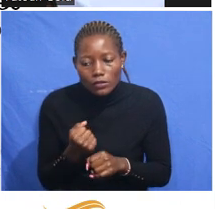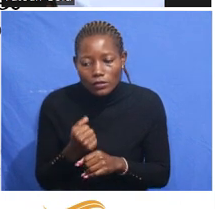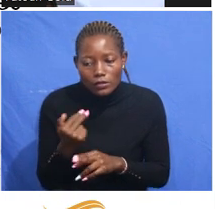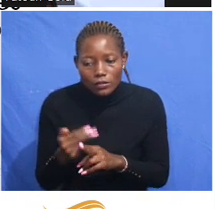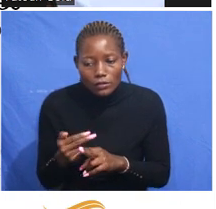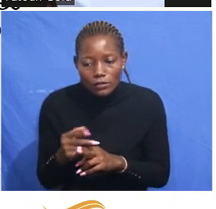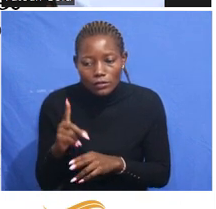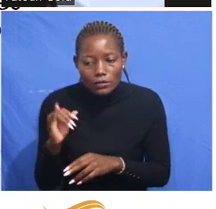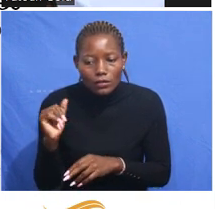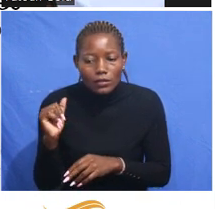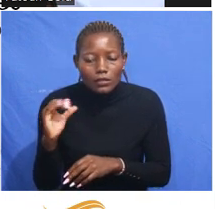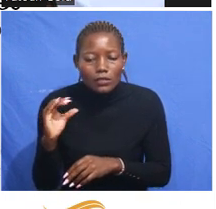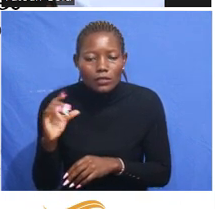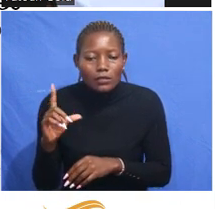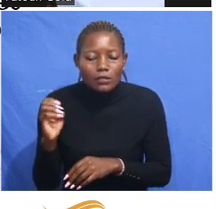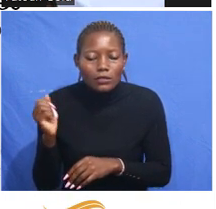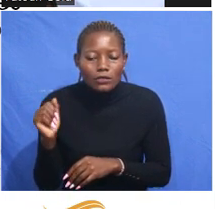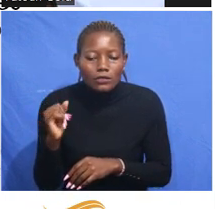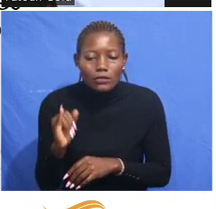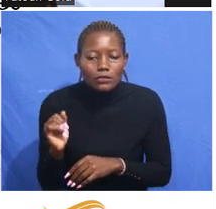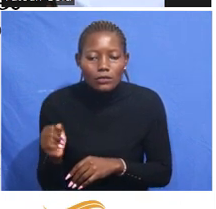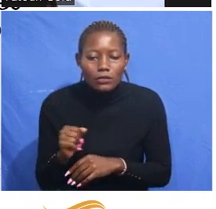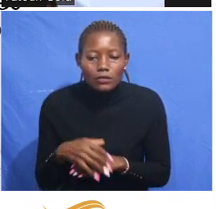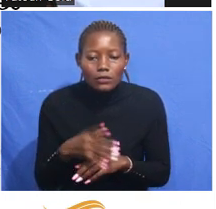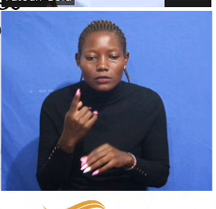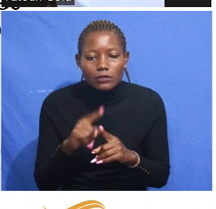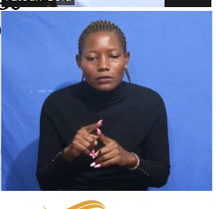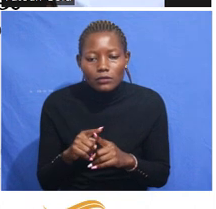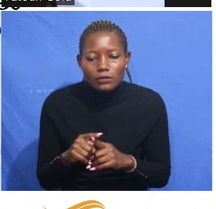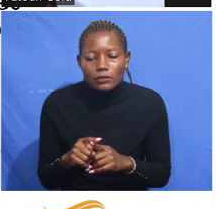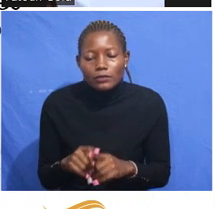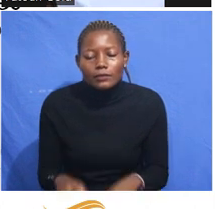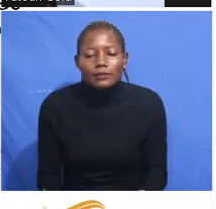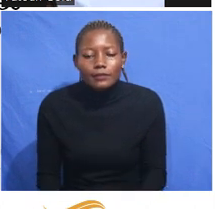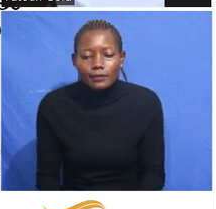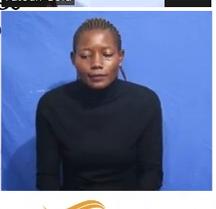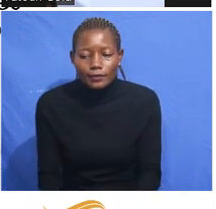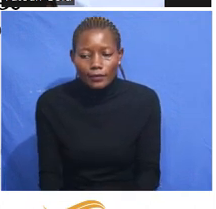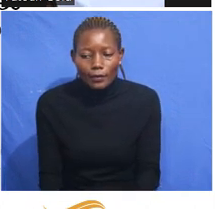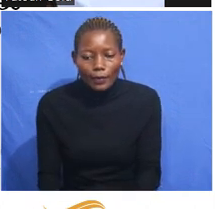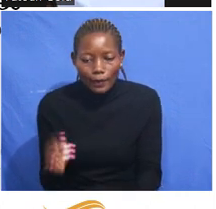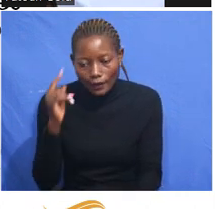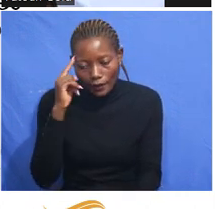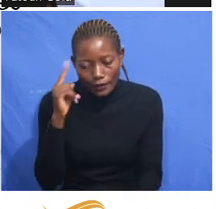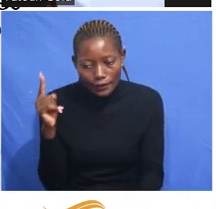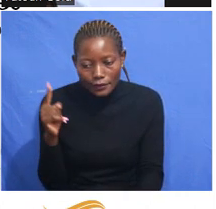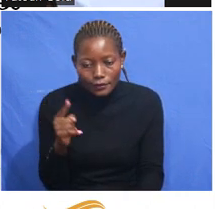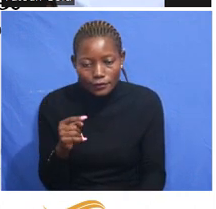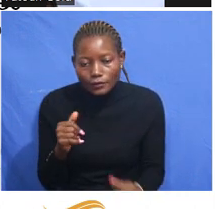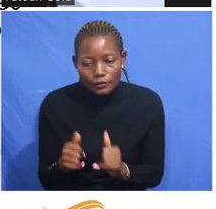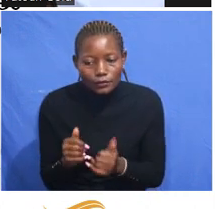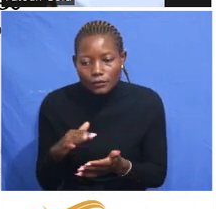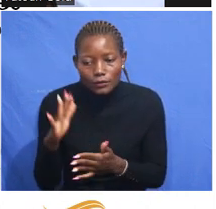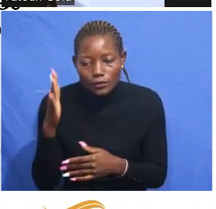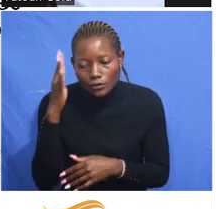called diarthrosis, but structurally they are called synovial or synovial joints. I think the classification that is most common are